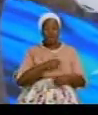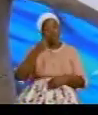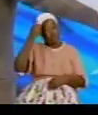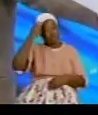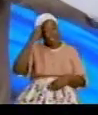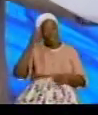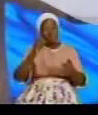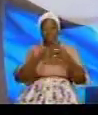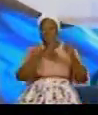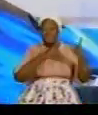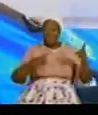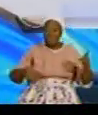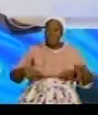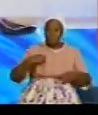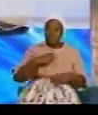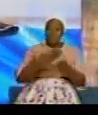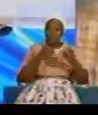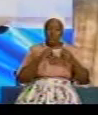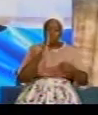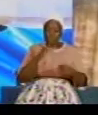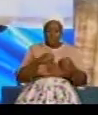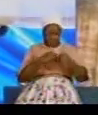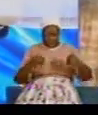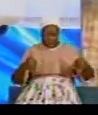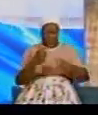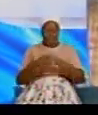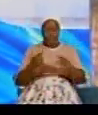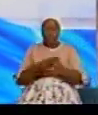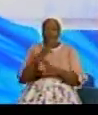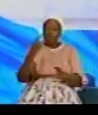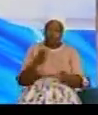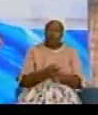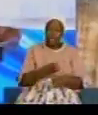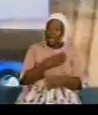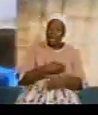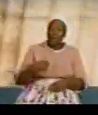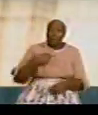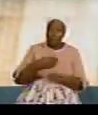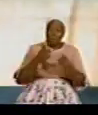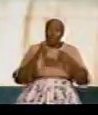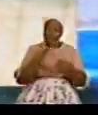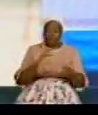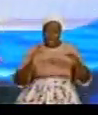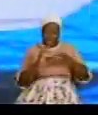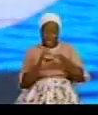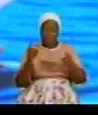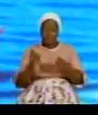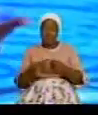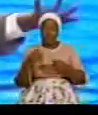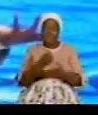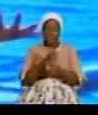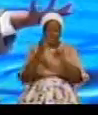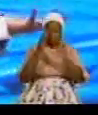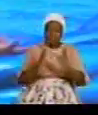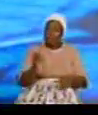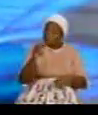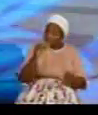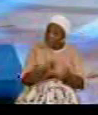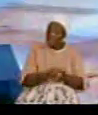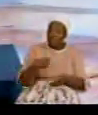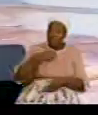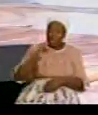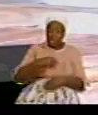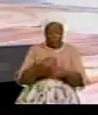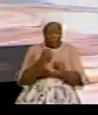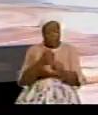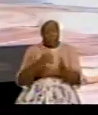God. We want to be separated from the world, and we want to be attached to the Savior so that we can get